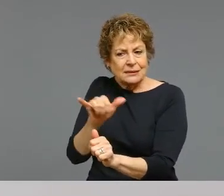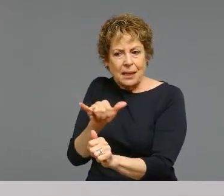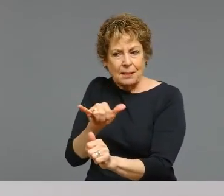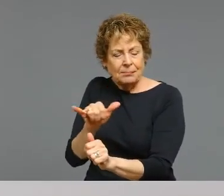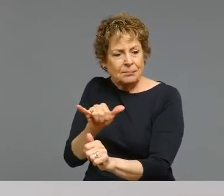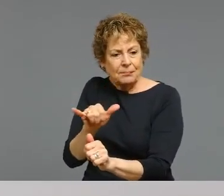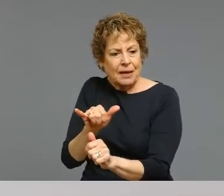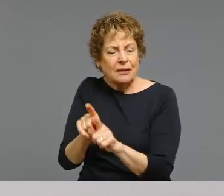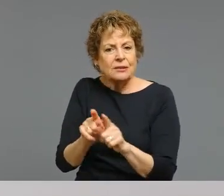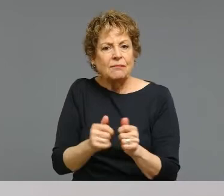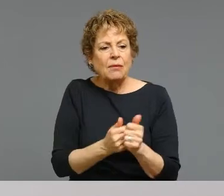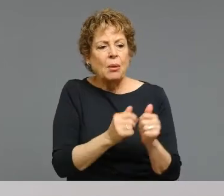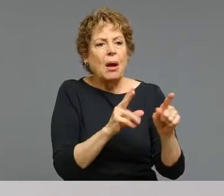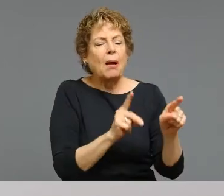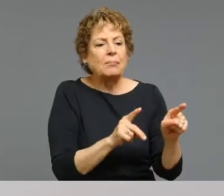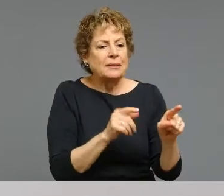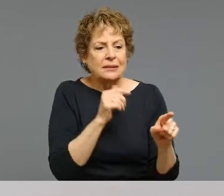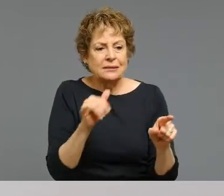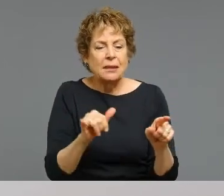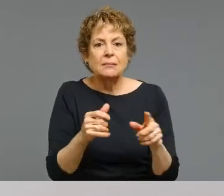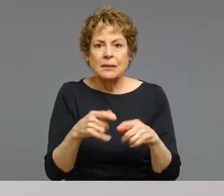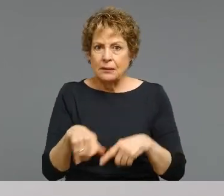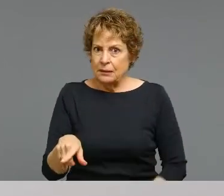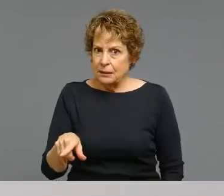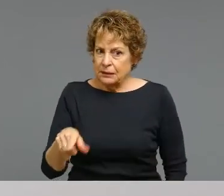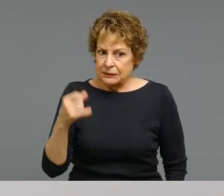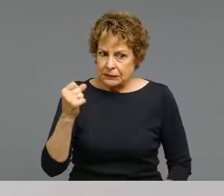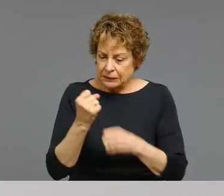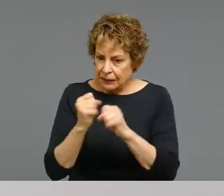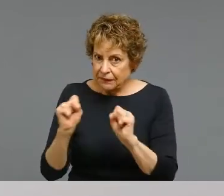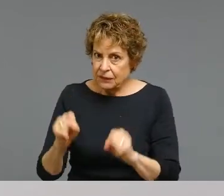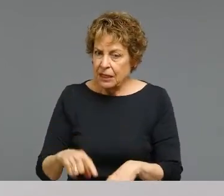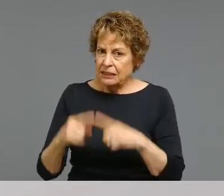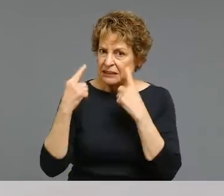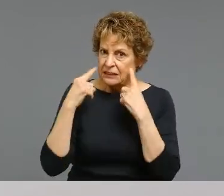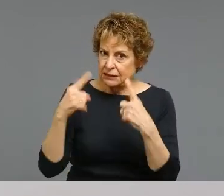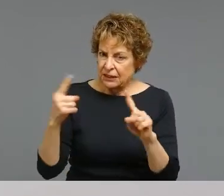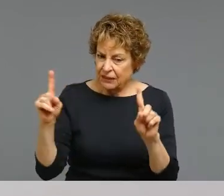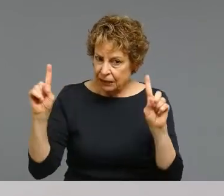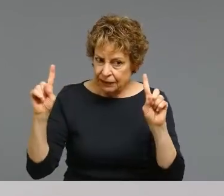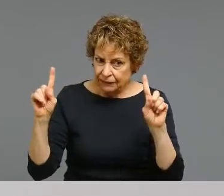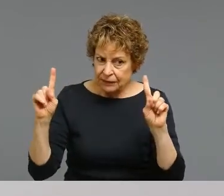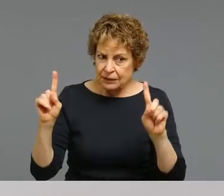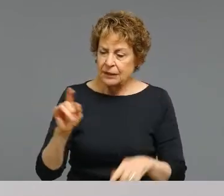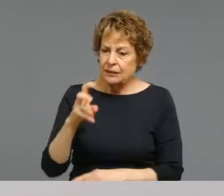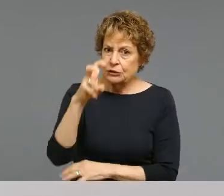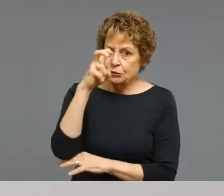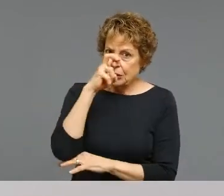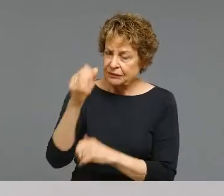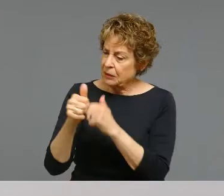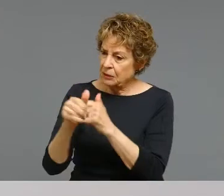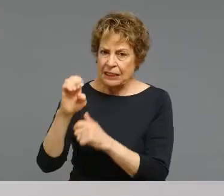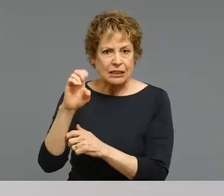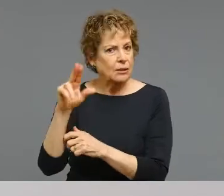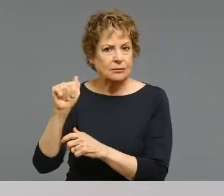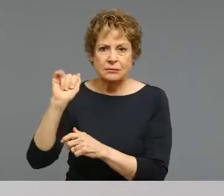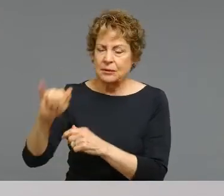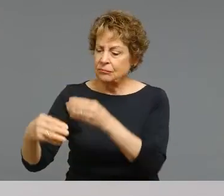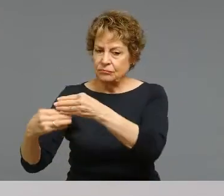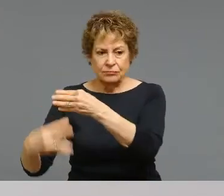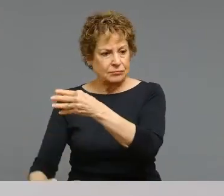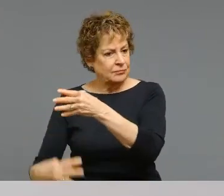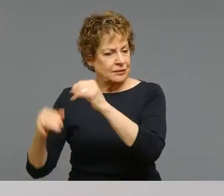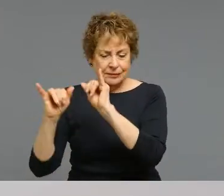the safety and efficacy trials were followed as they would for any other vaccine or drug or test.